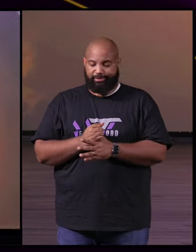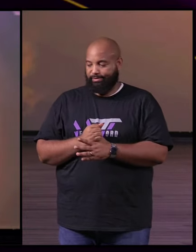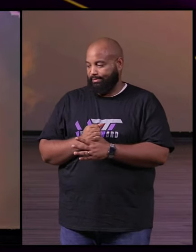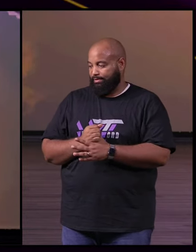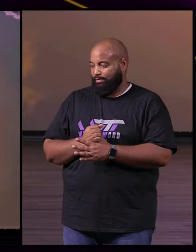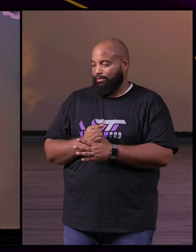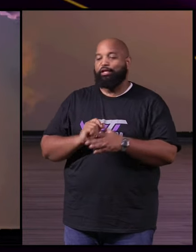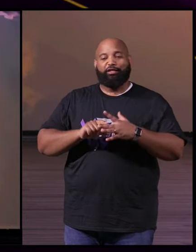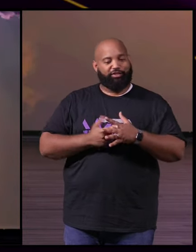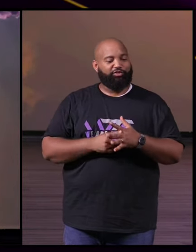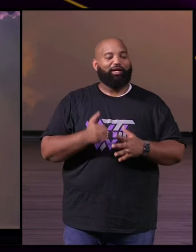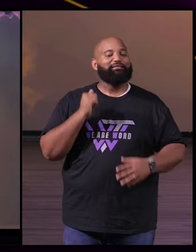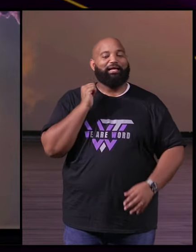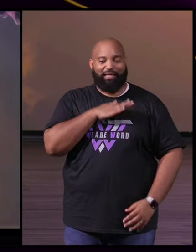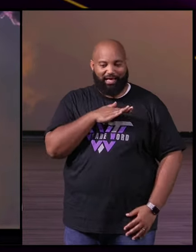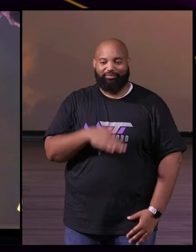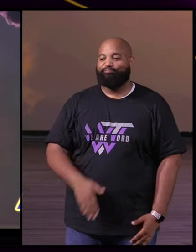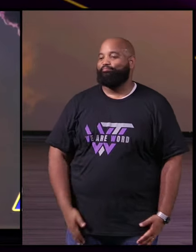deceit.